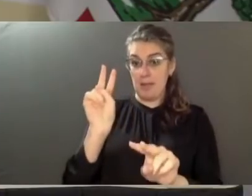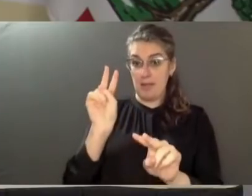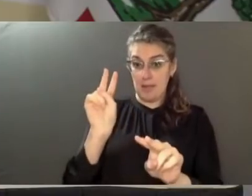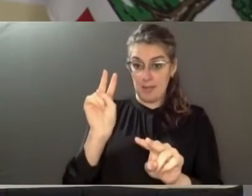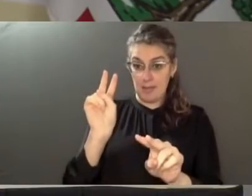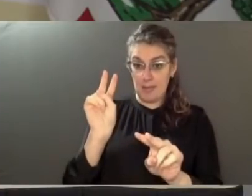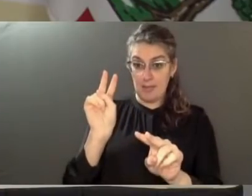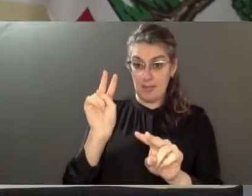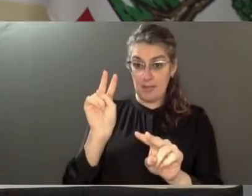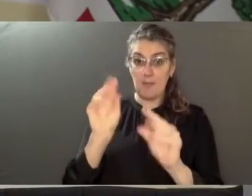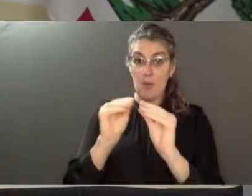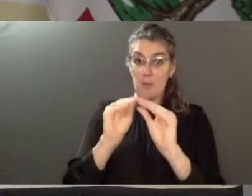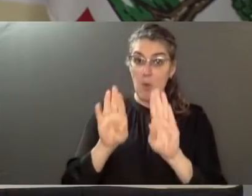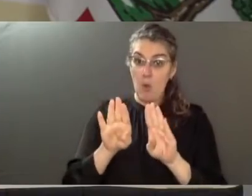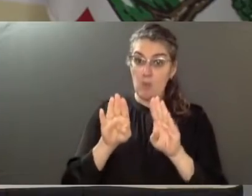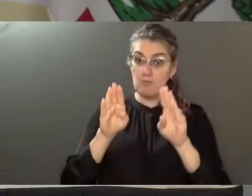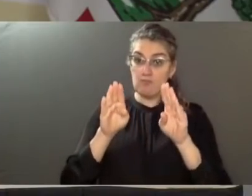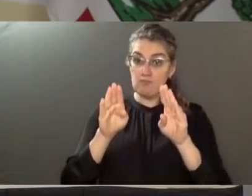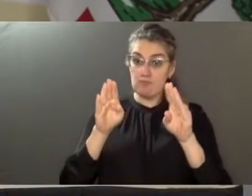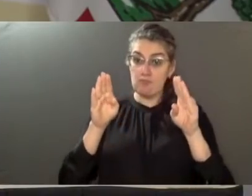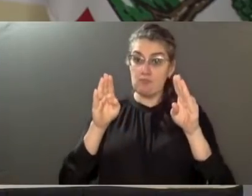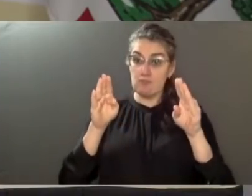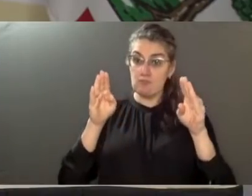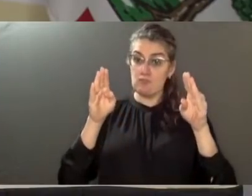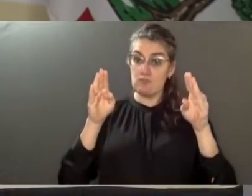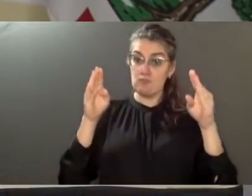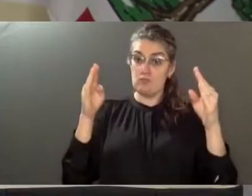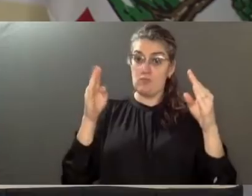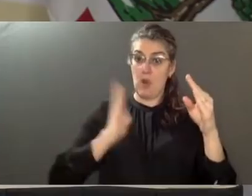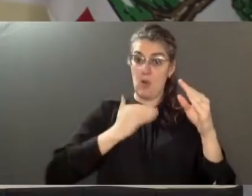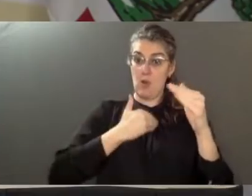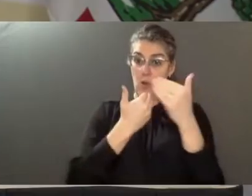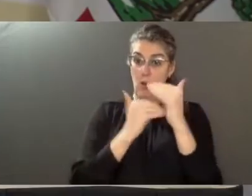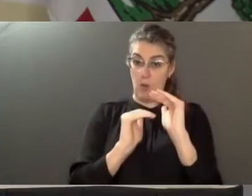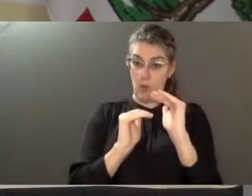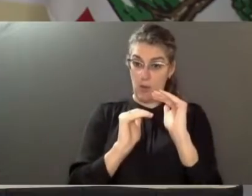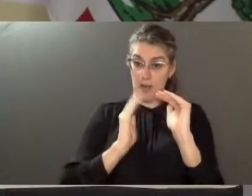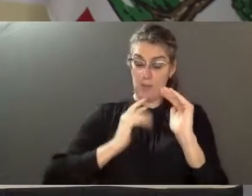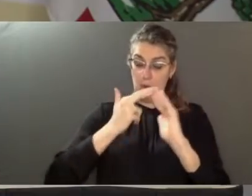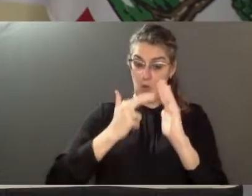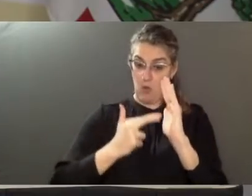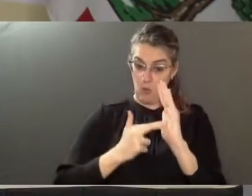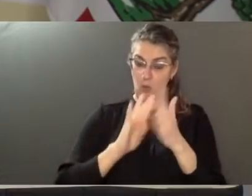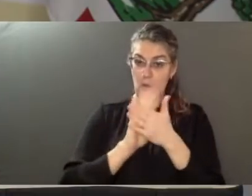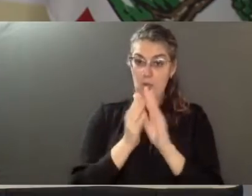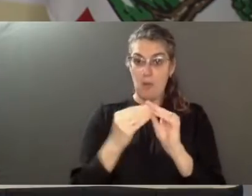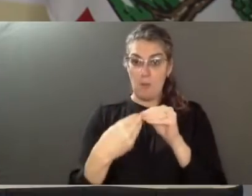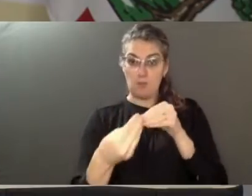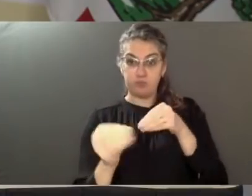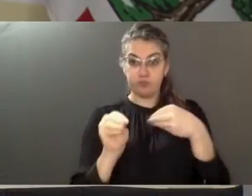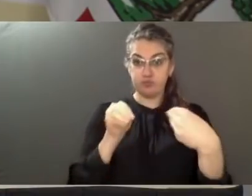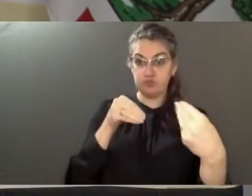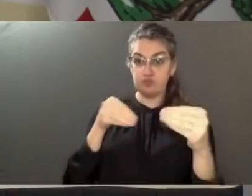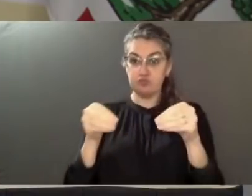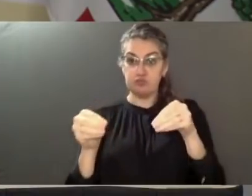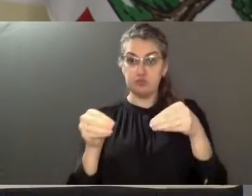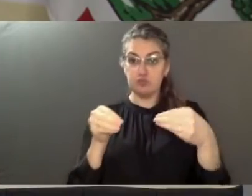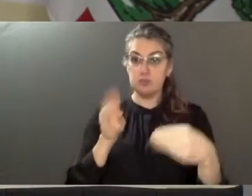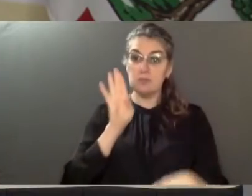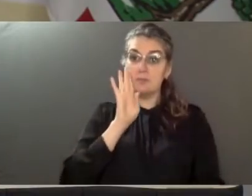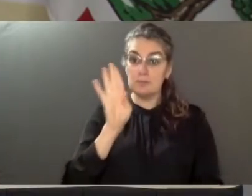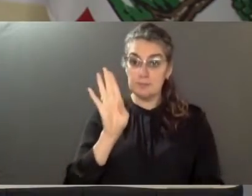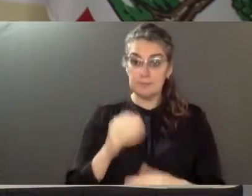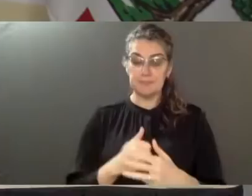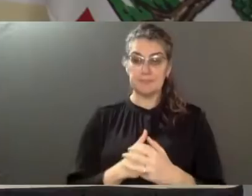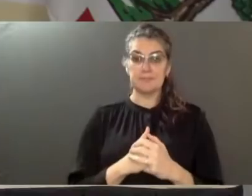further, albeit slower, easing of some restrictions within our borders. In the days ahead, providing we're able to